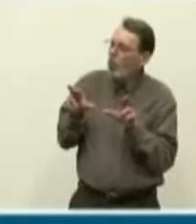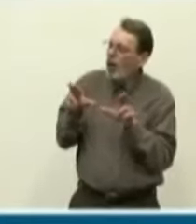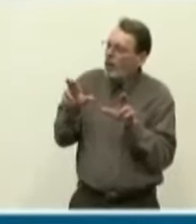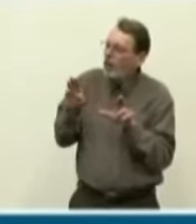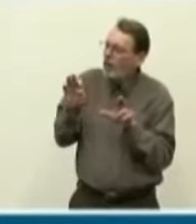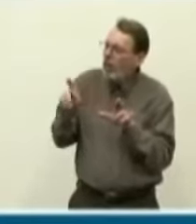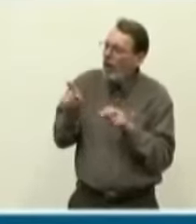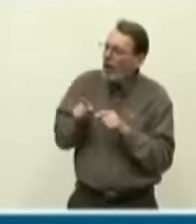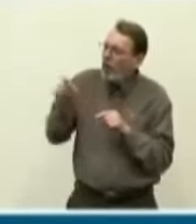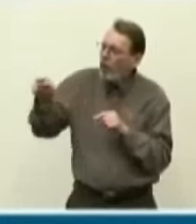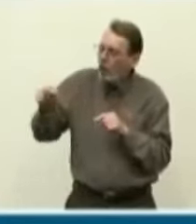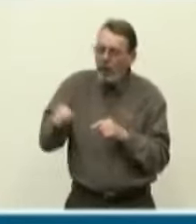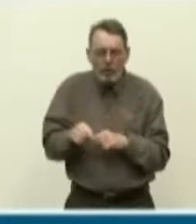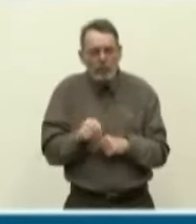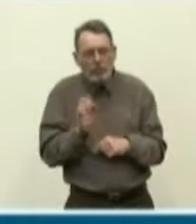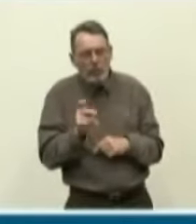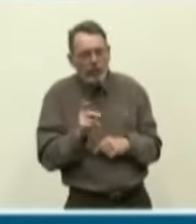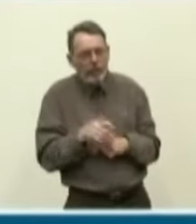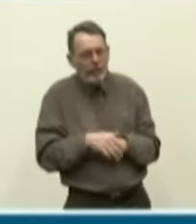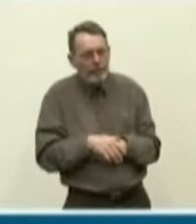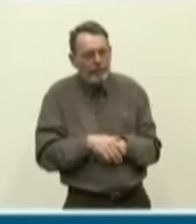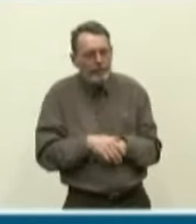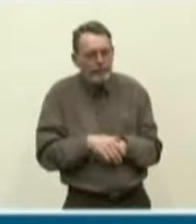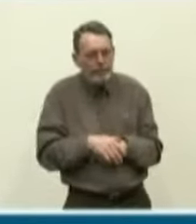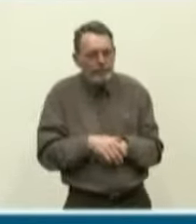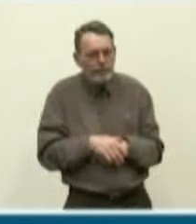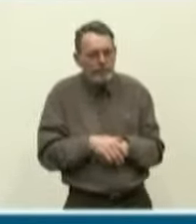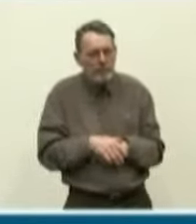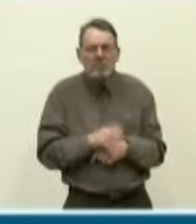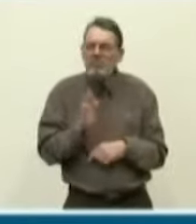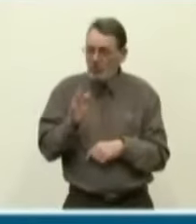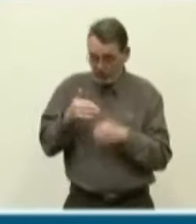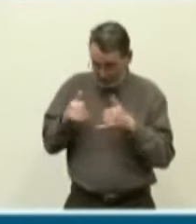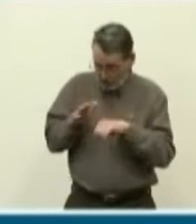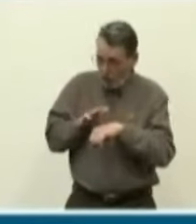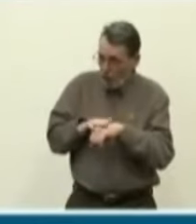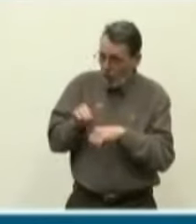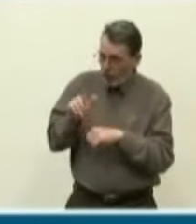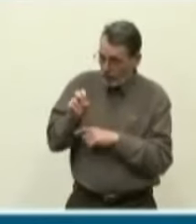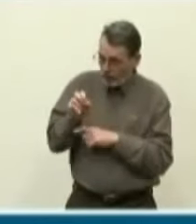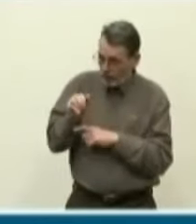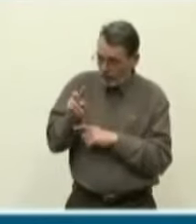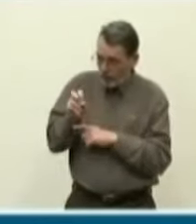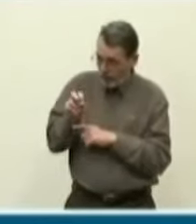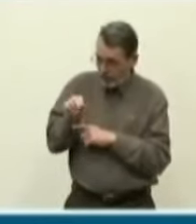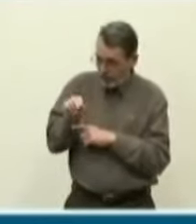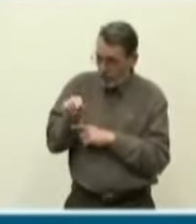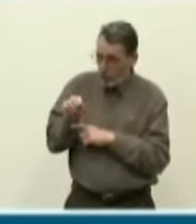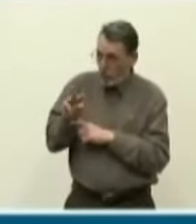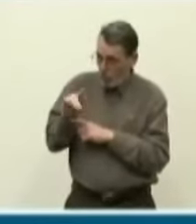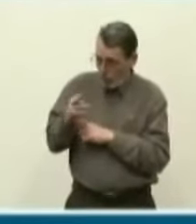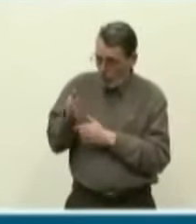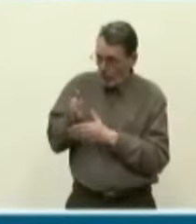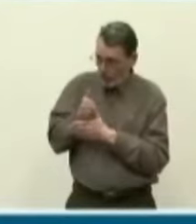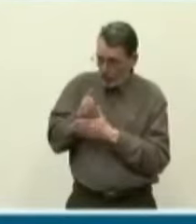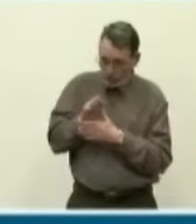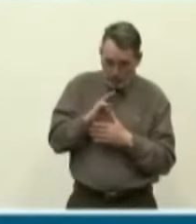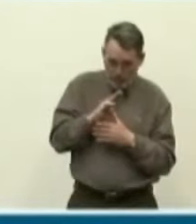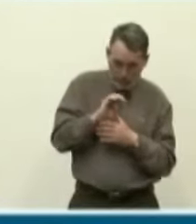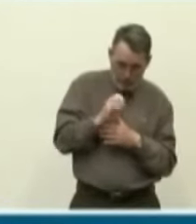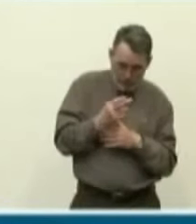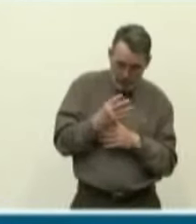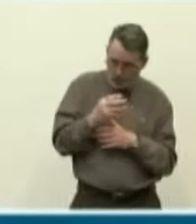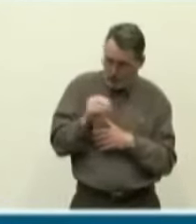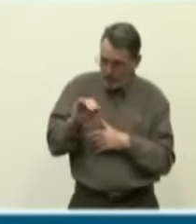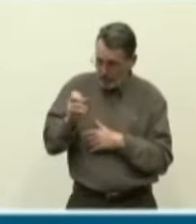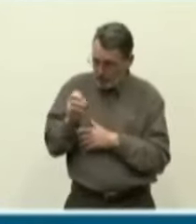12:30. Oh, okay. I'm just parked right now, but I'll be here when they get there. Okay, so you're still on Leavenworth, right? Between Beach and Jefferson? That's exactly right. 30, okay, all